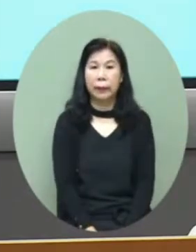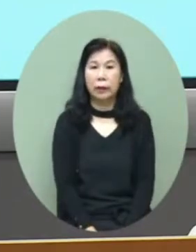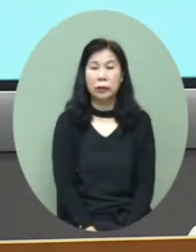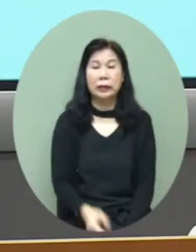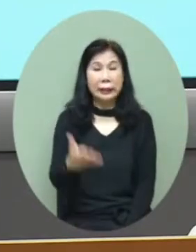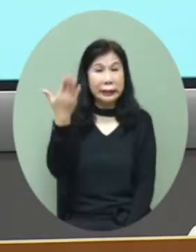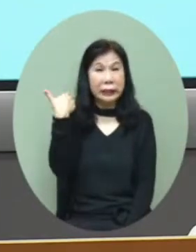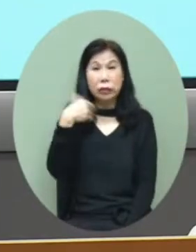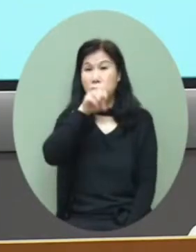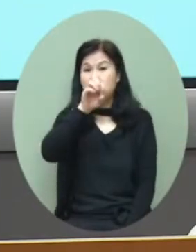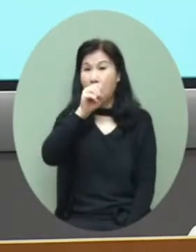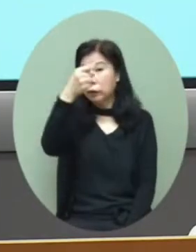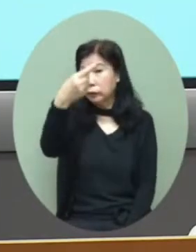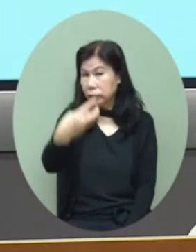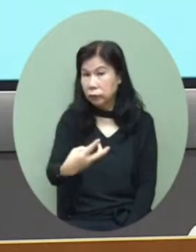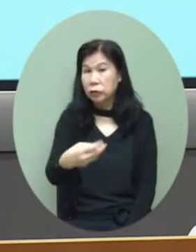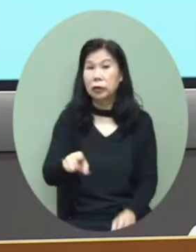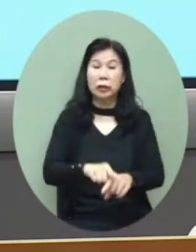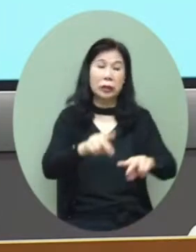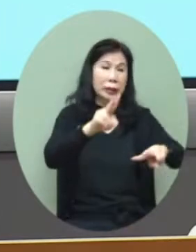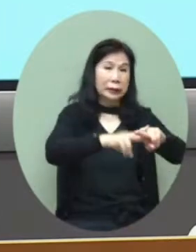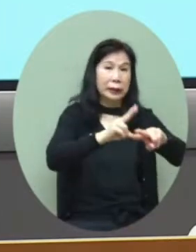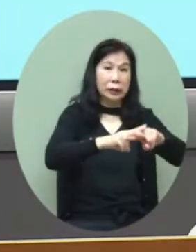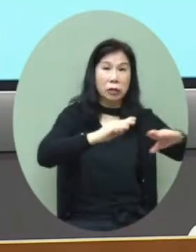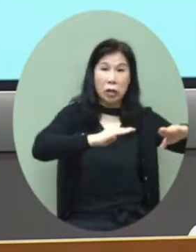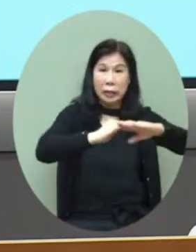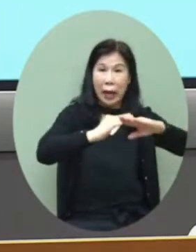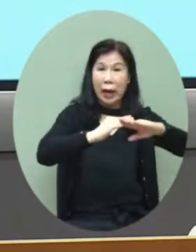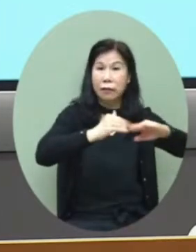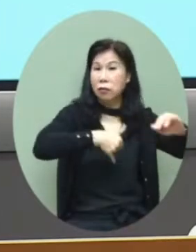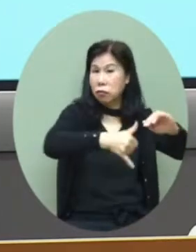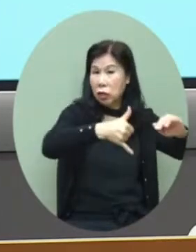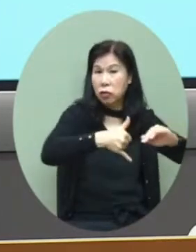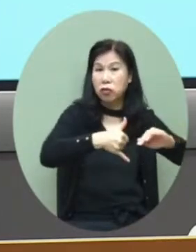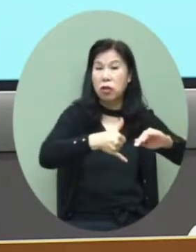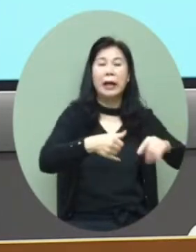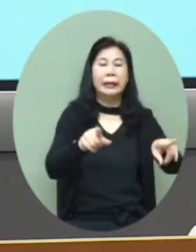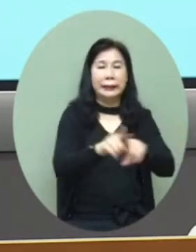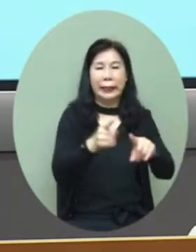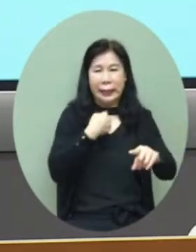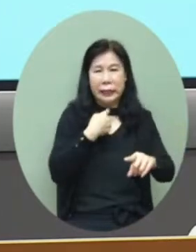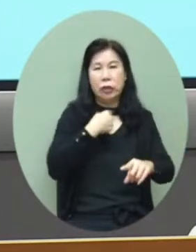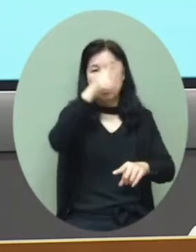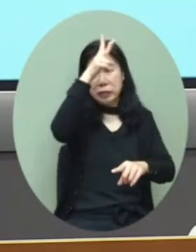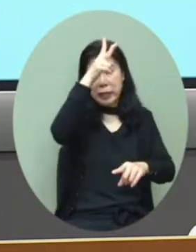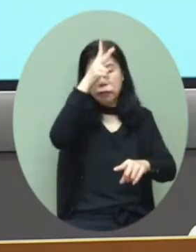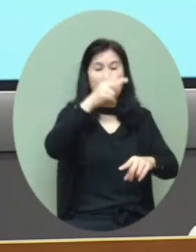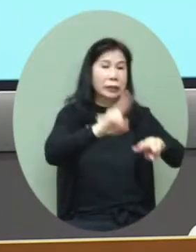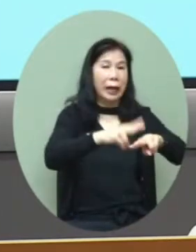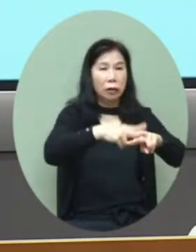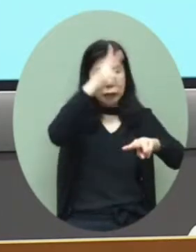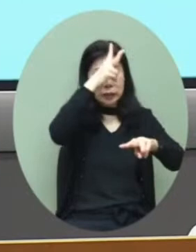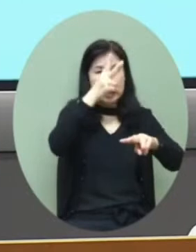We want to reduce the risk